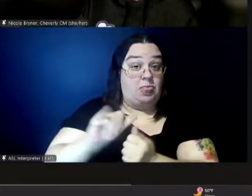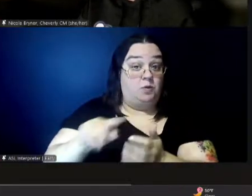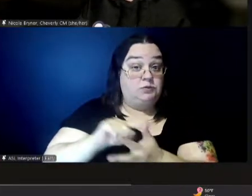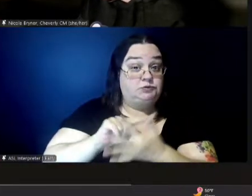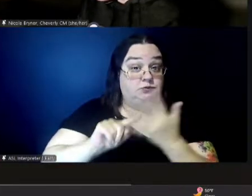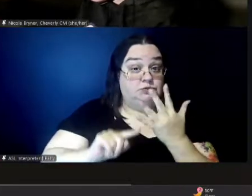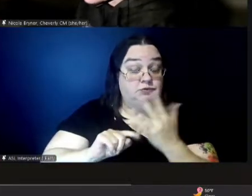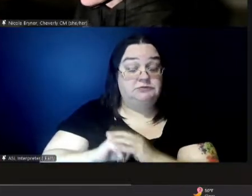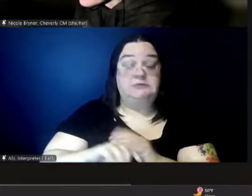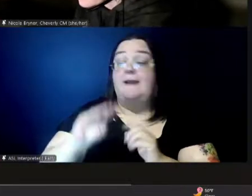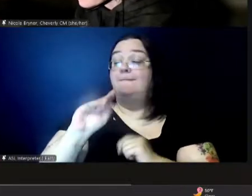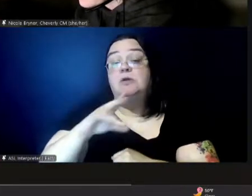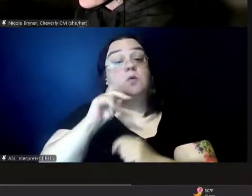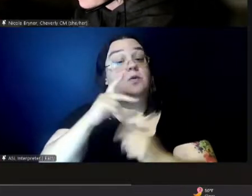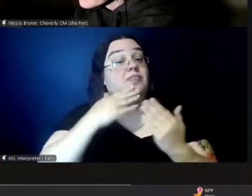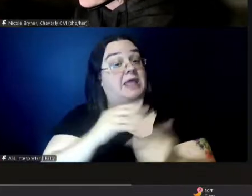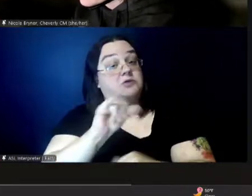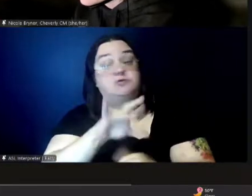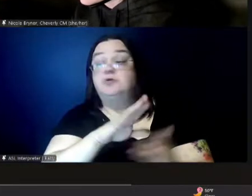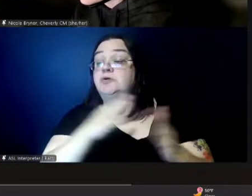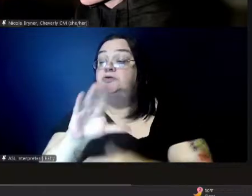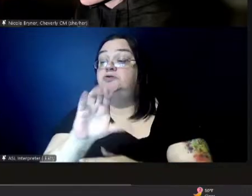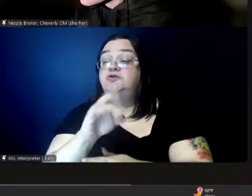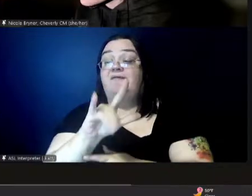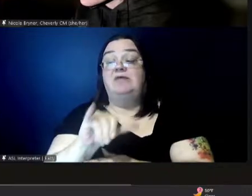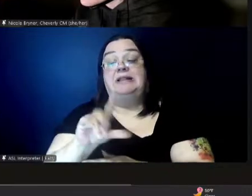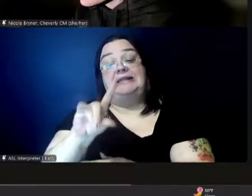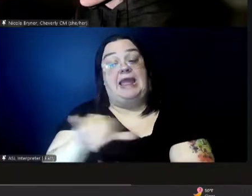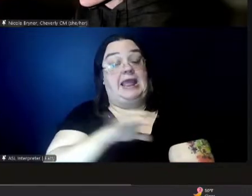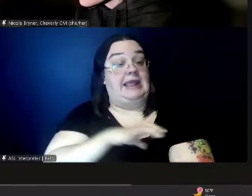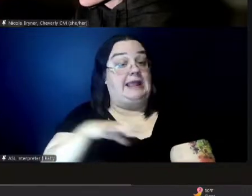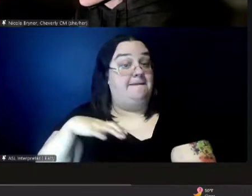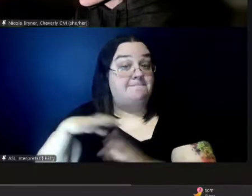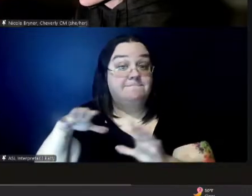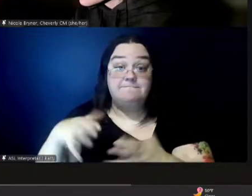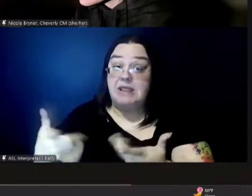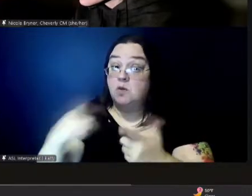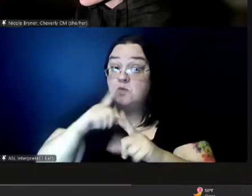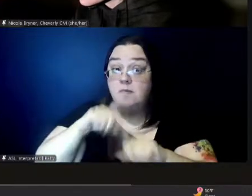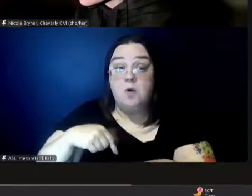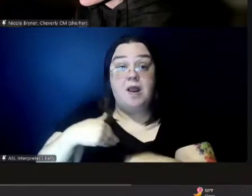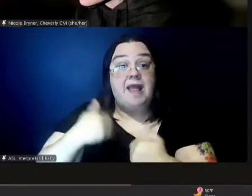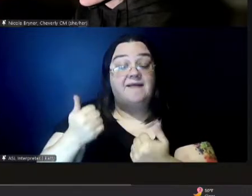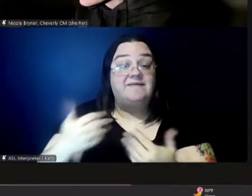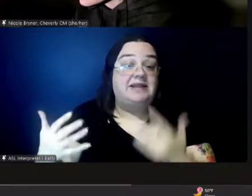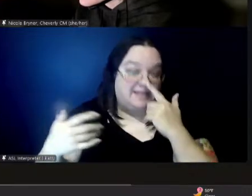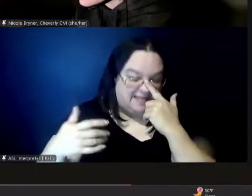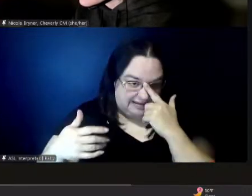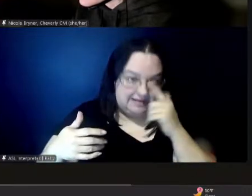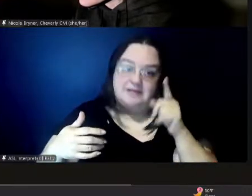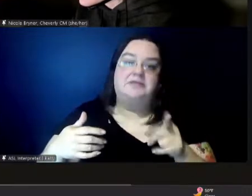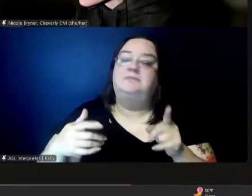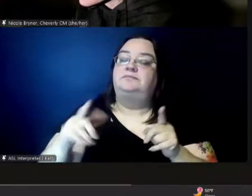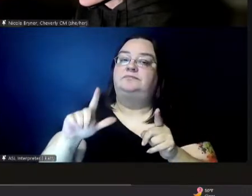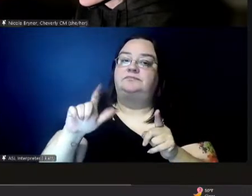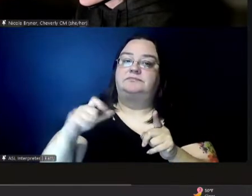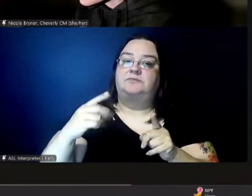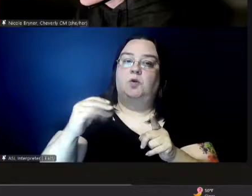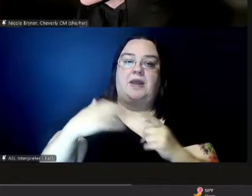Thank you, sir. Cheverly Day Committee. Any report? I have nothing new to report at this time.